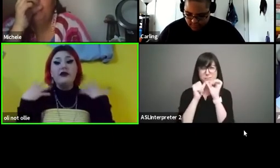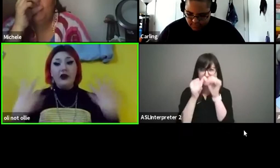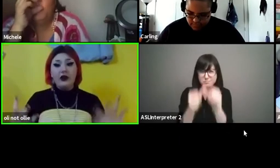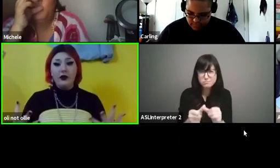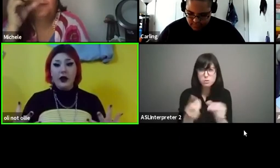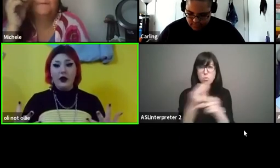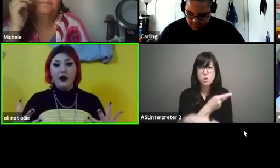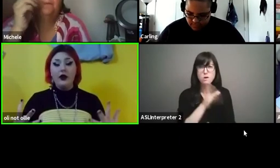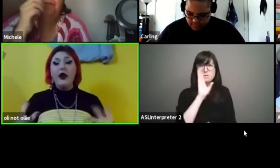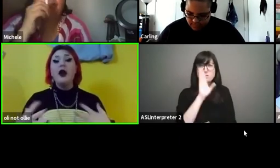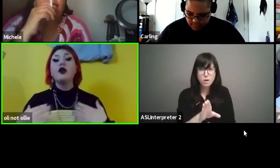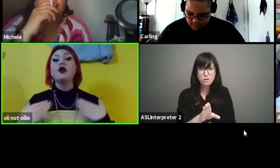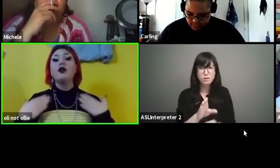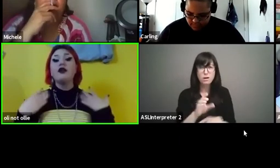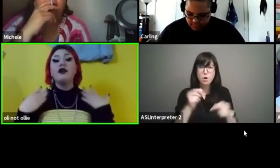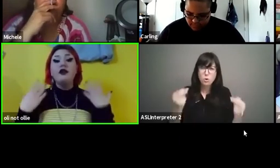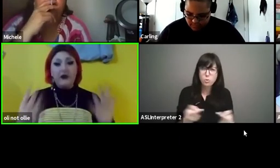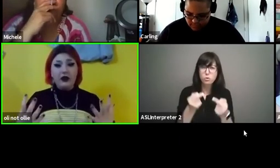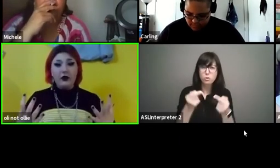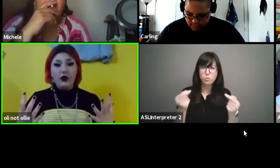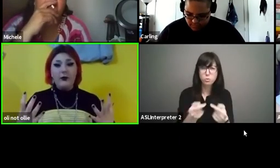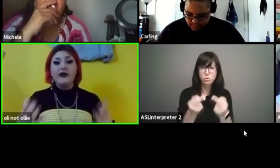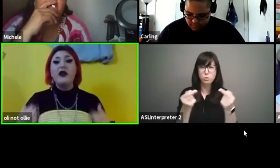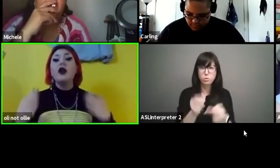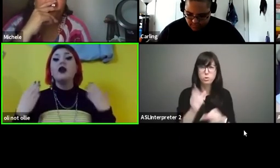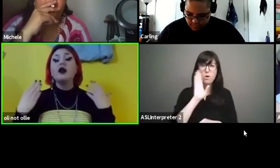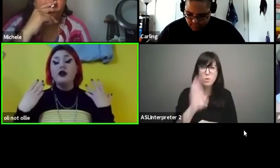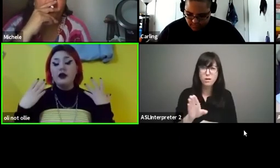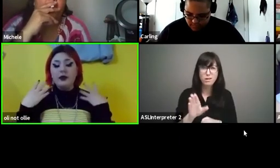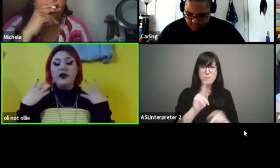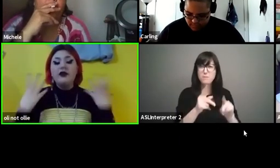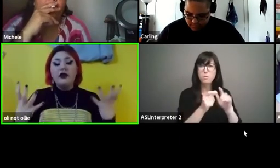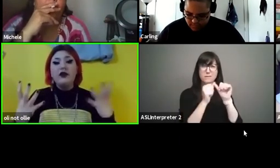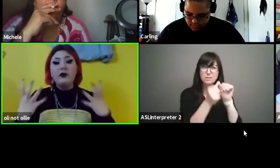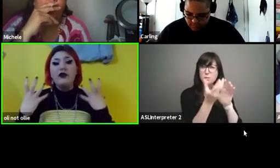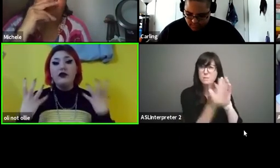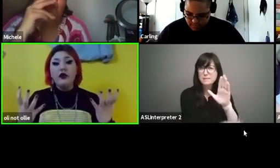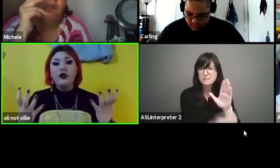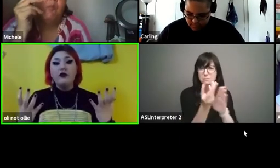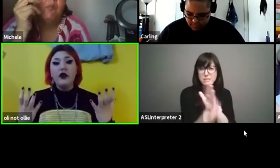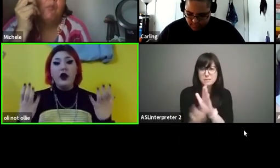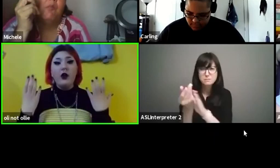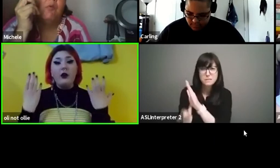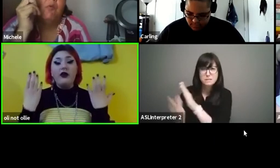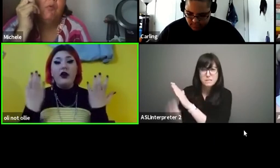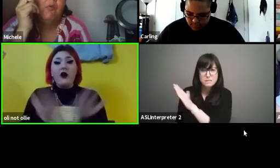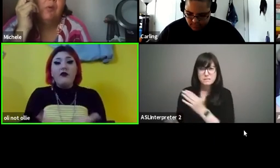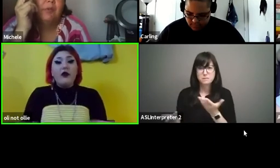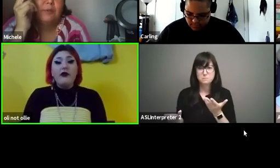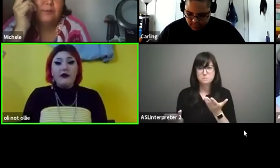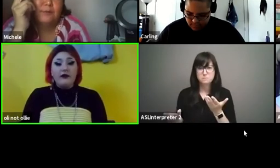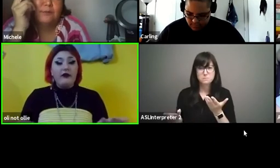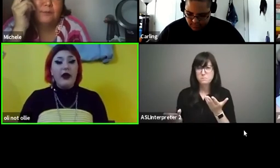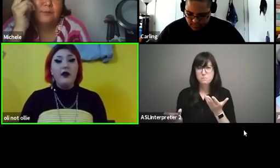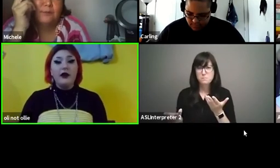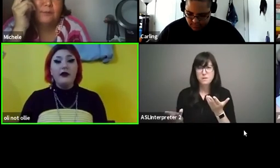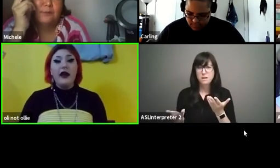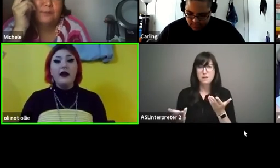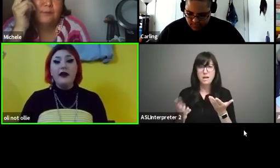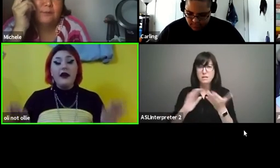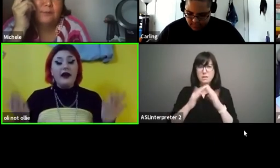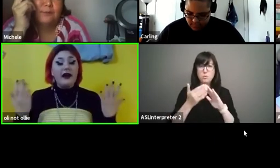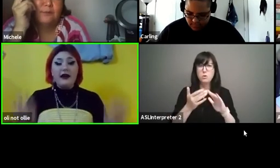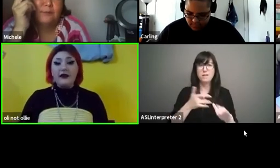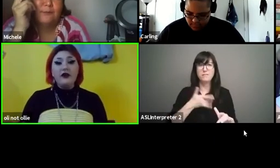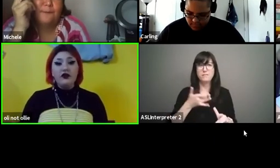going to continue to get hurt and are going to continue to go missing and are going to be continue to be served with a false sense of reality